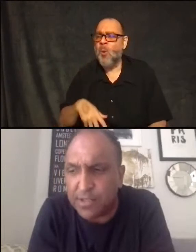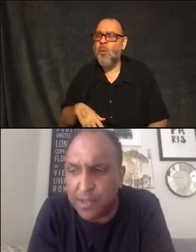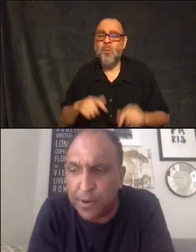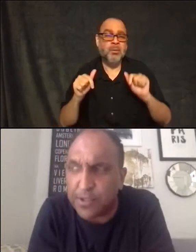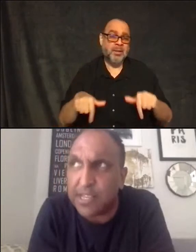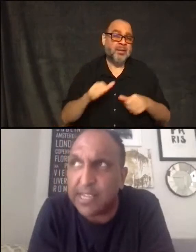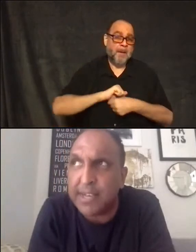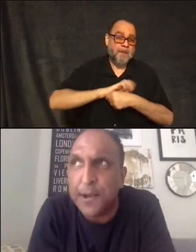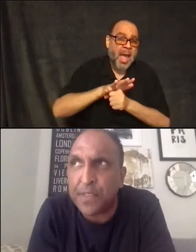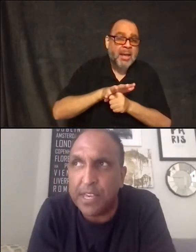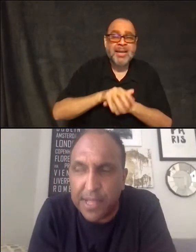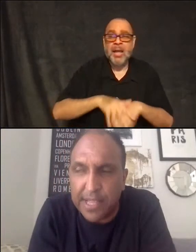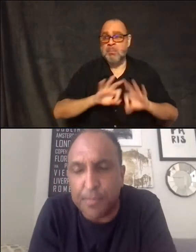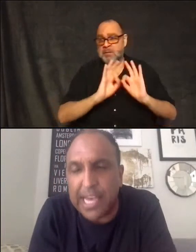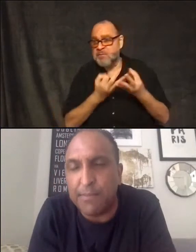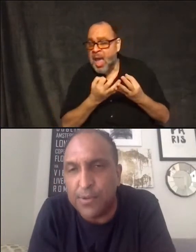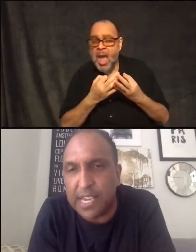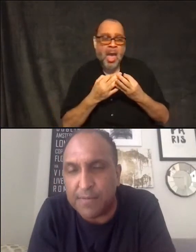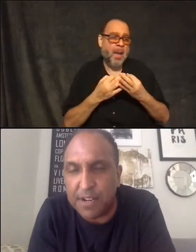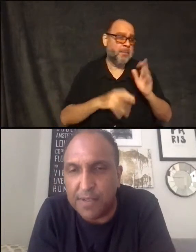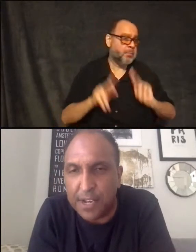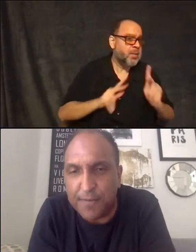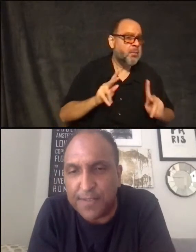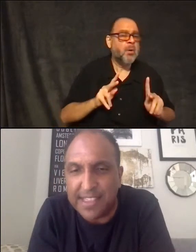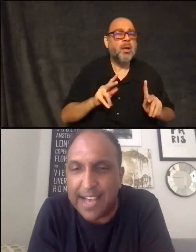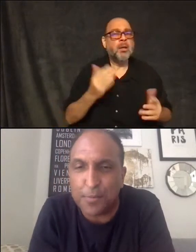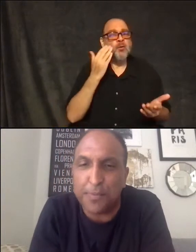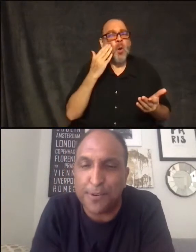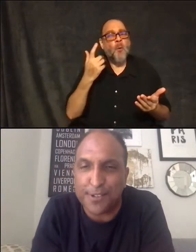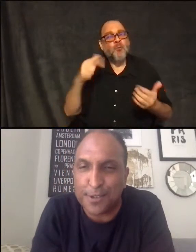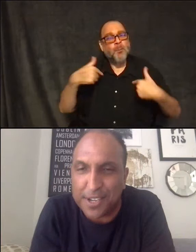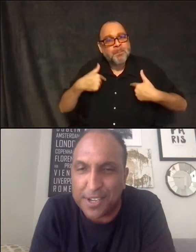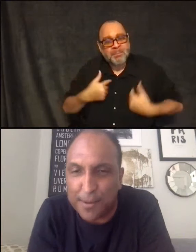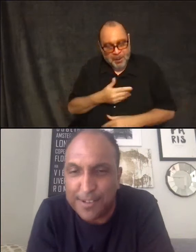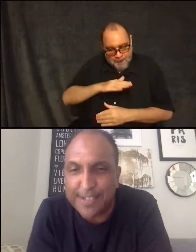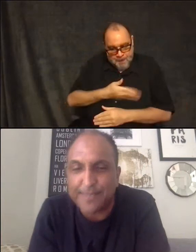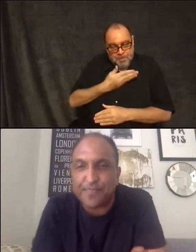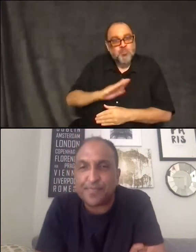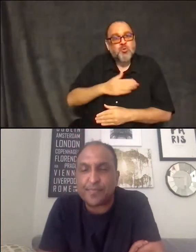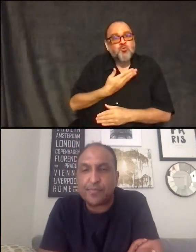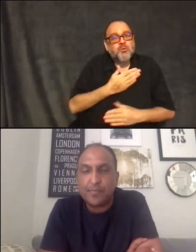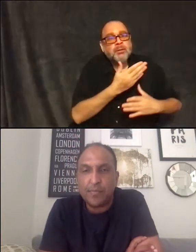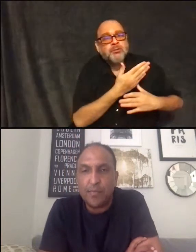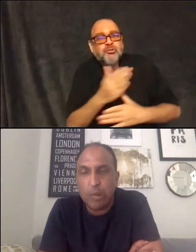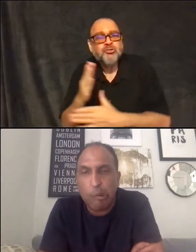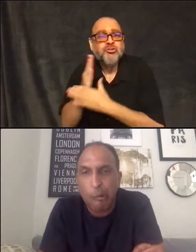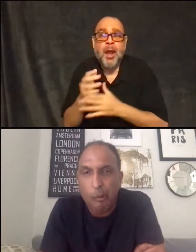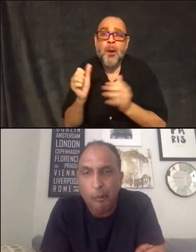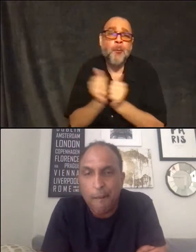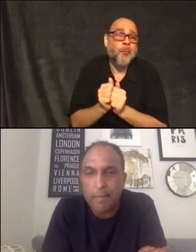family and just some other personal things, the ability to play music in front of, 15,000 people has just been incredible. That's